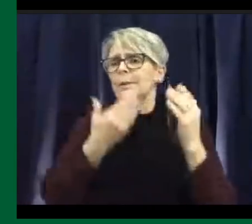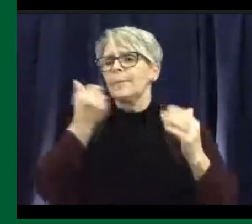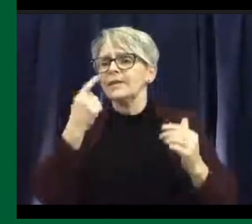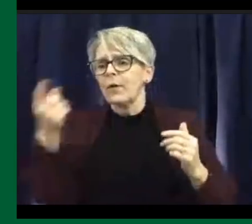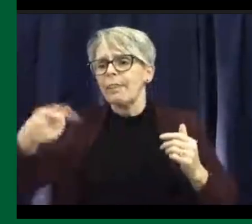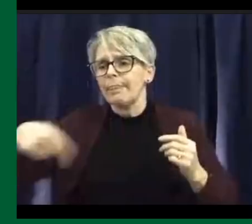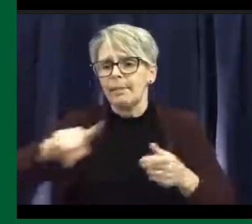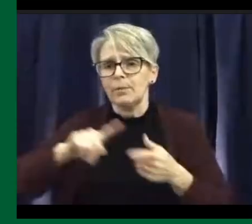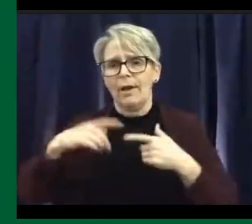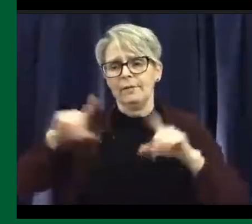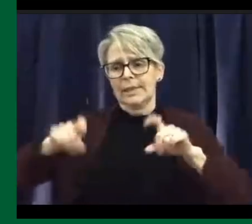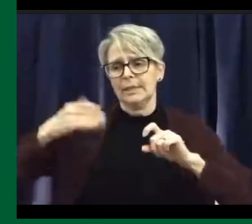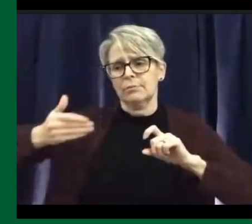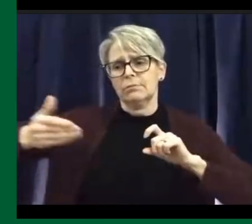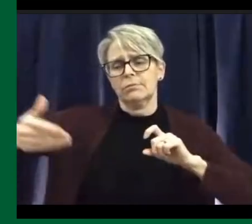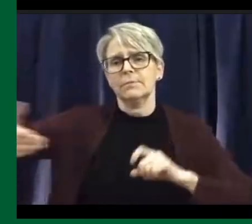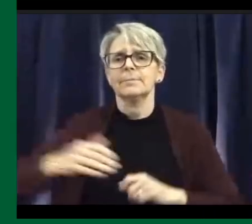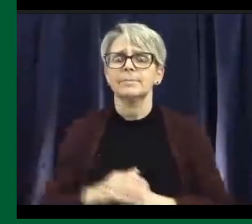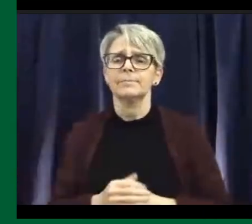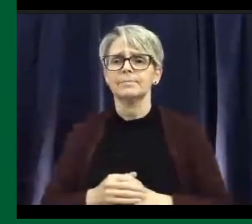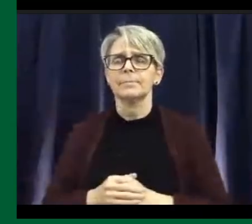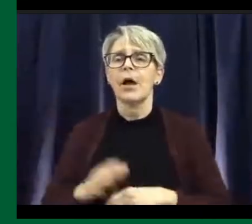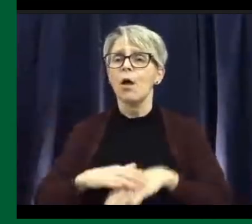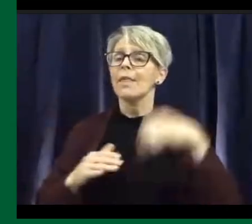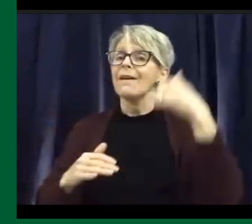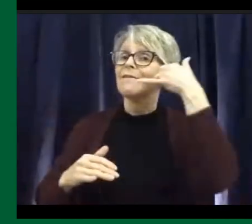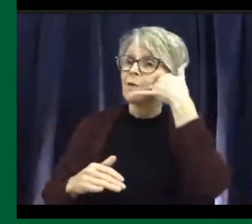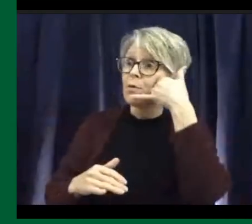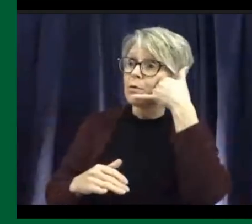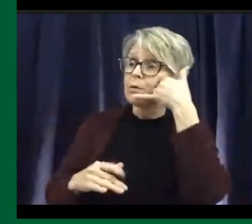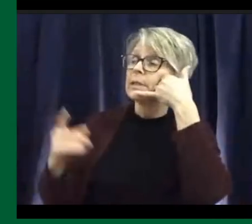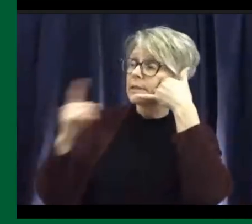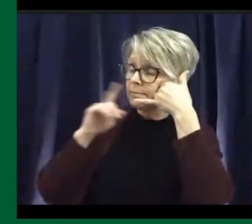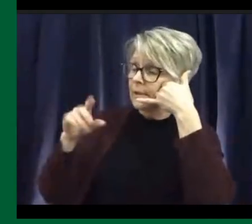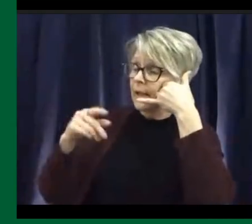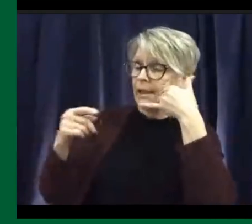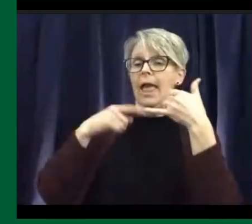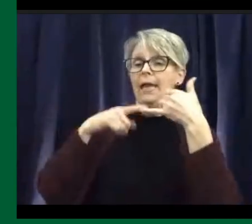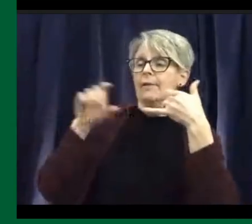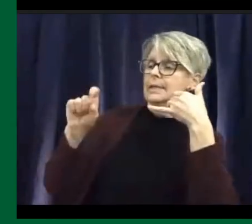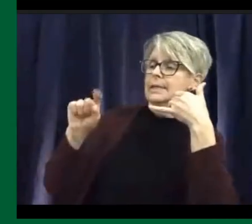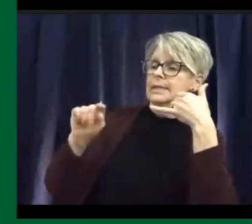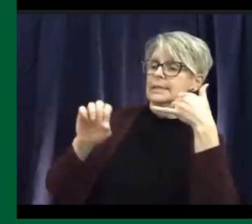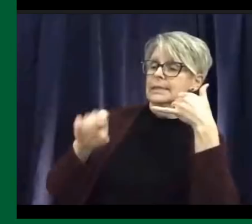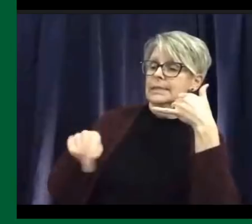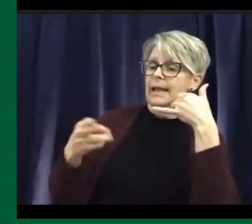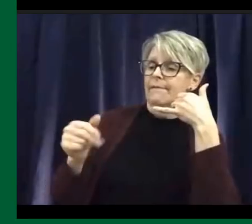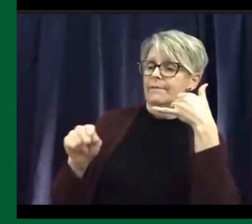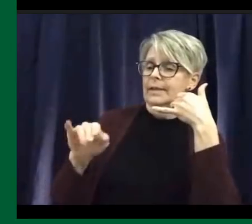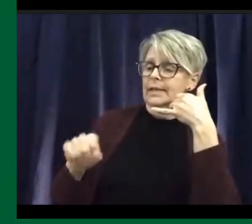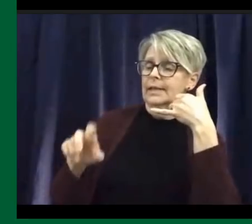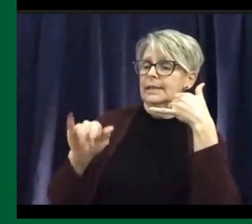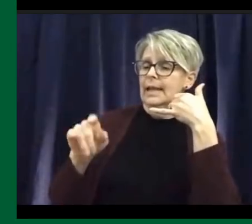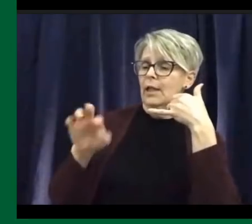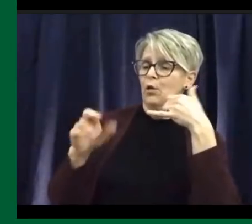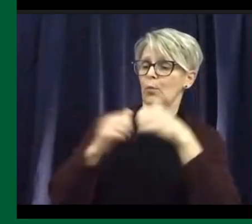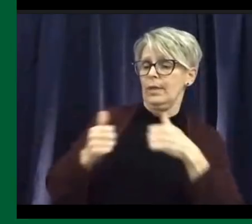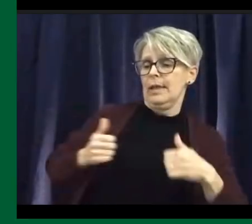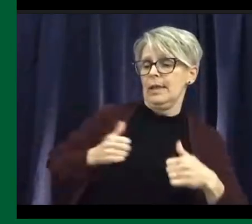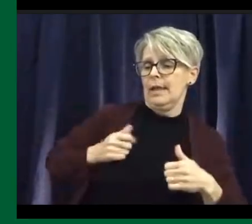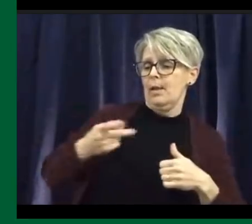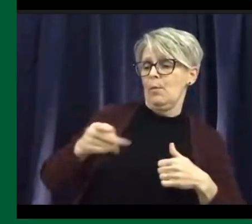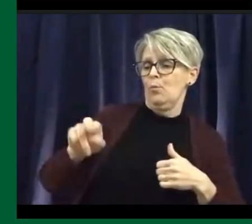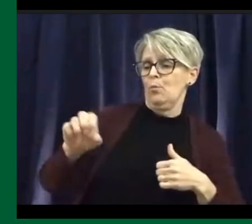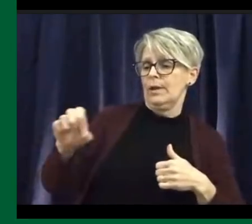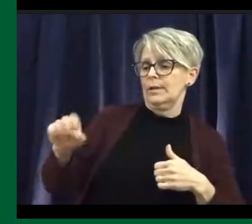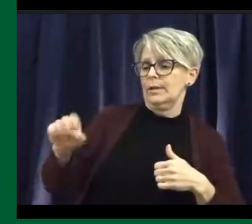phone. We have Stephanie Taylor with the Canadian Press. Hi, Dr. Shahab, you say we